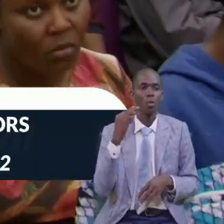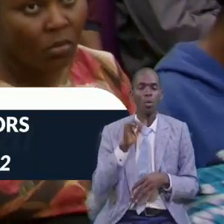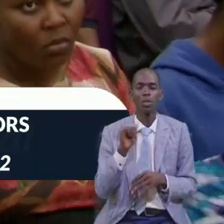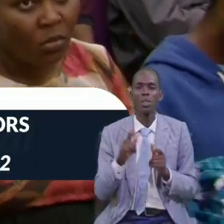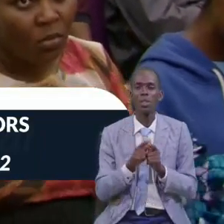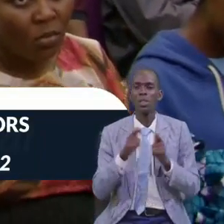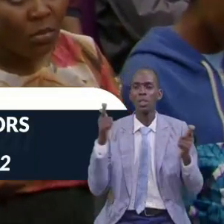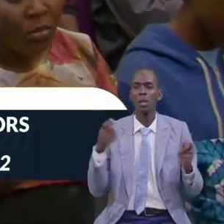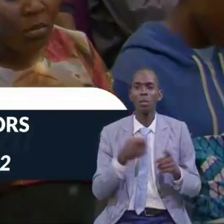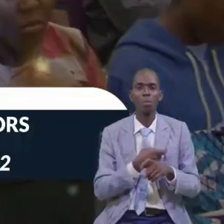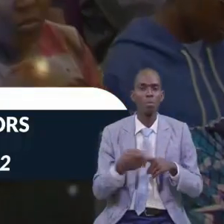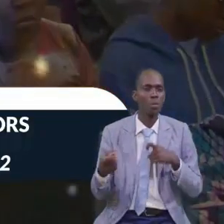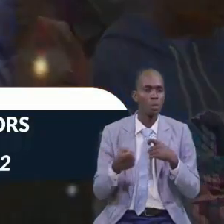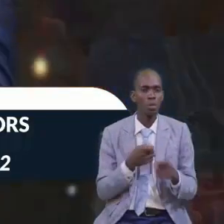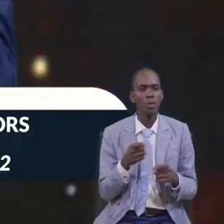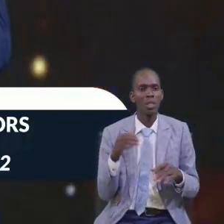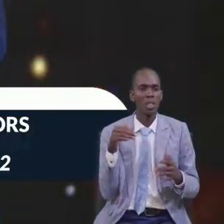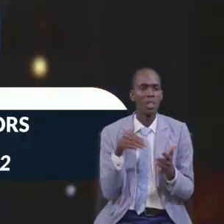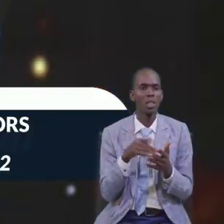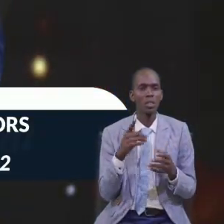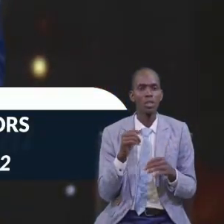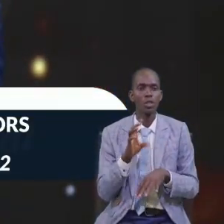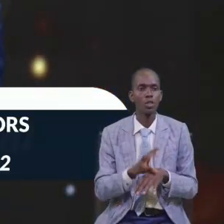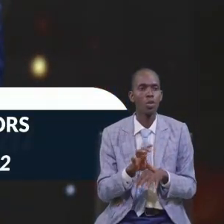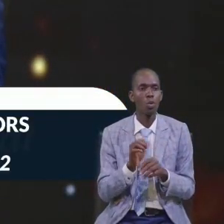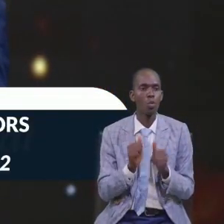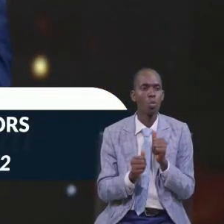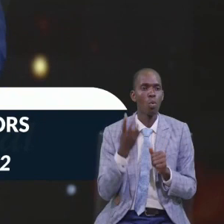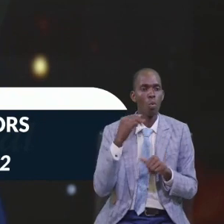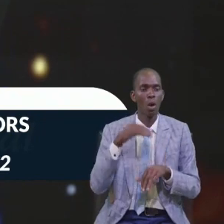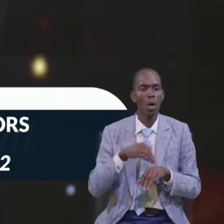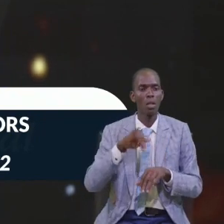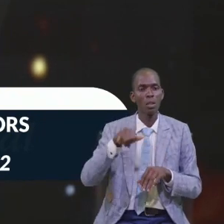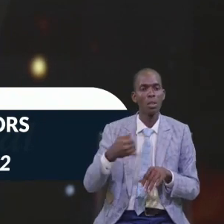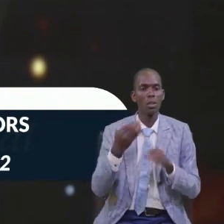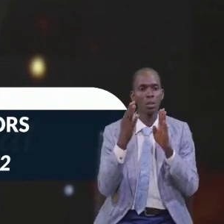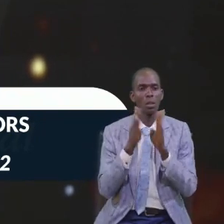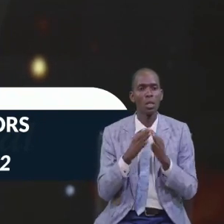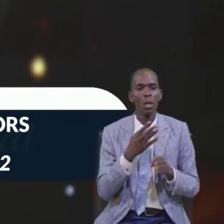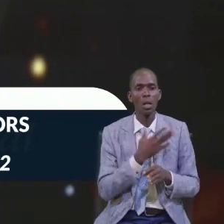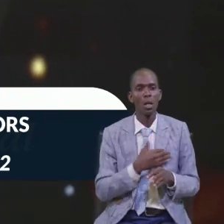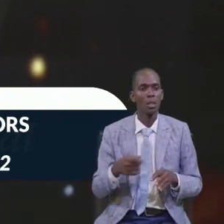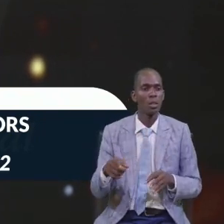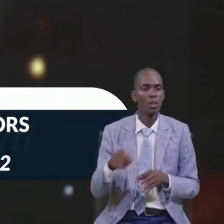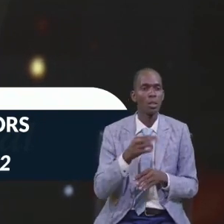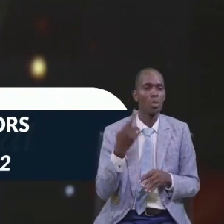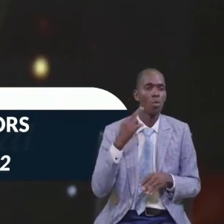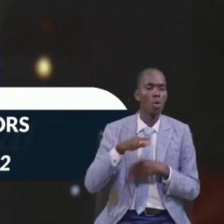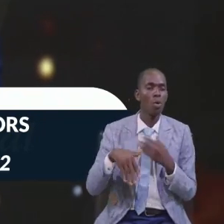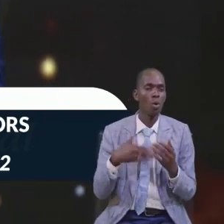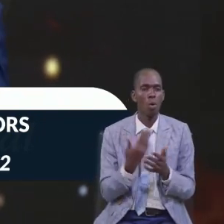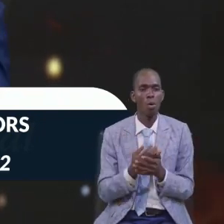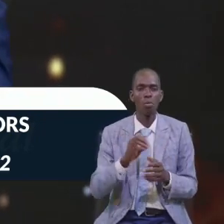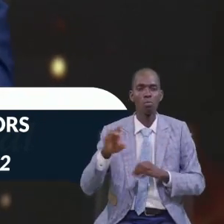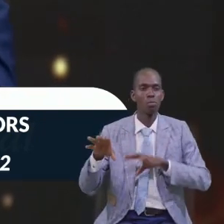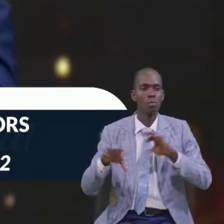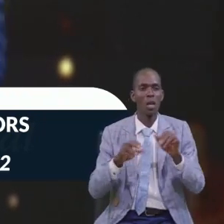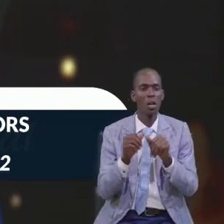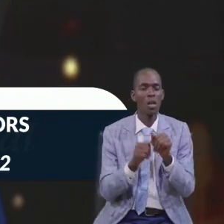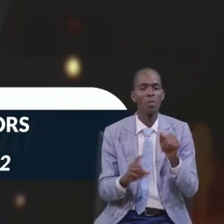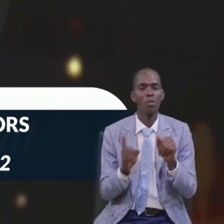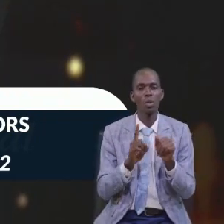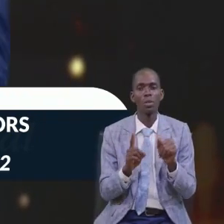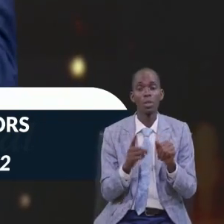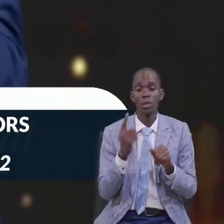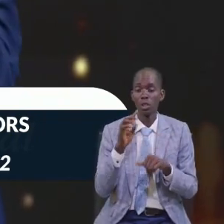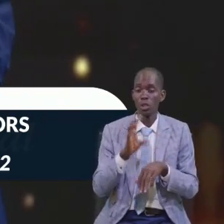persecution against the church, which was at Jerusalem. And they were all scattered abroad.